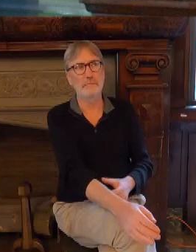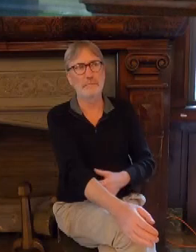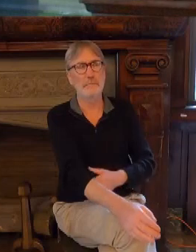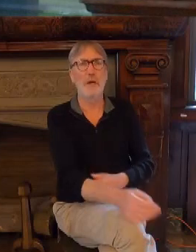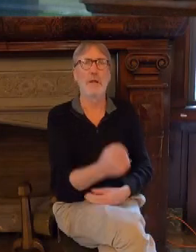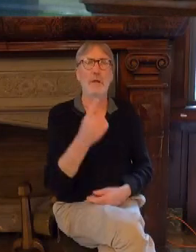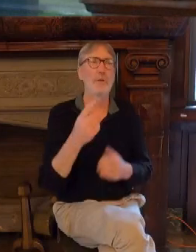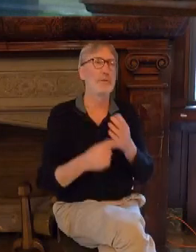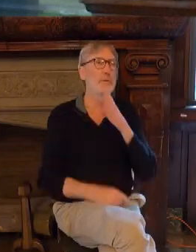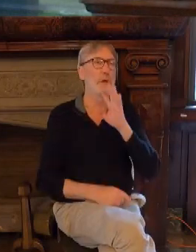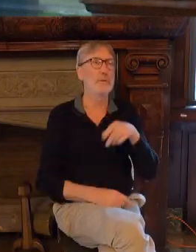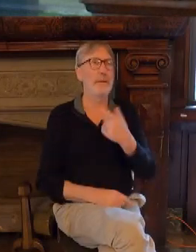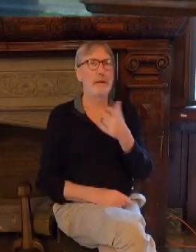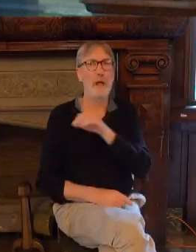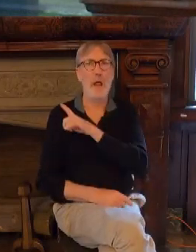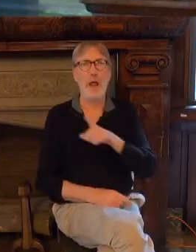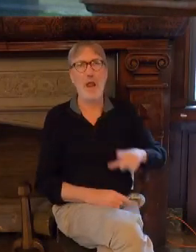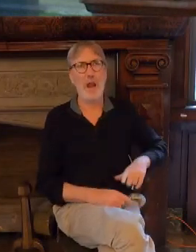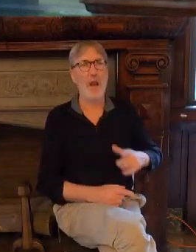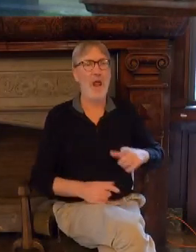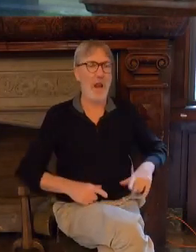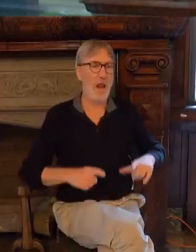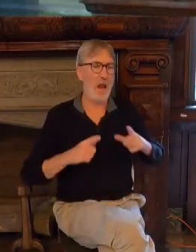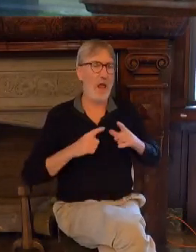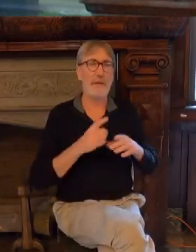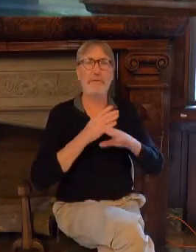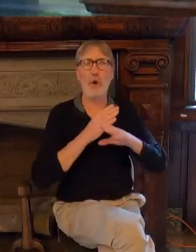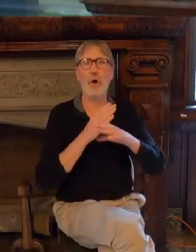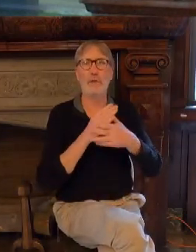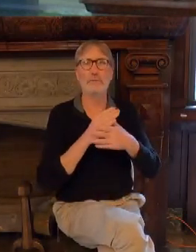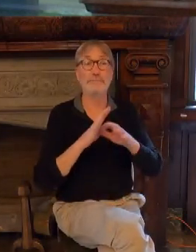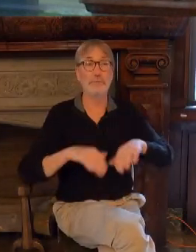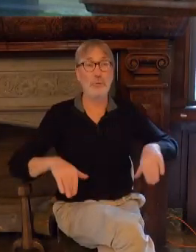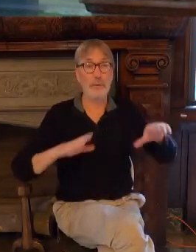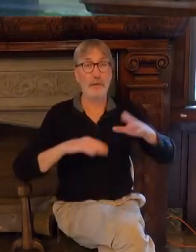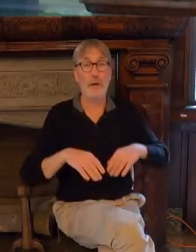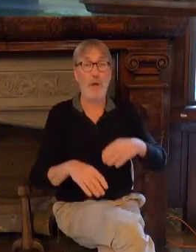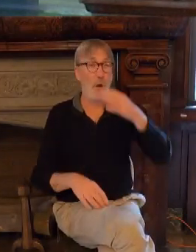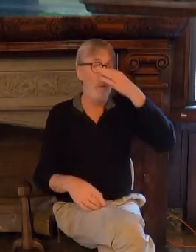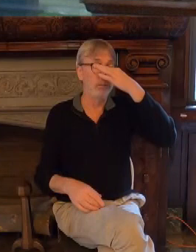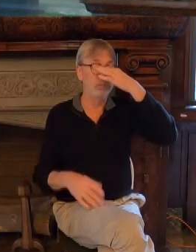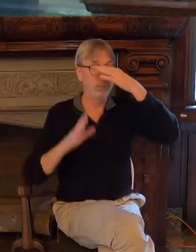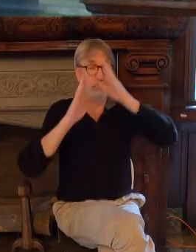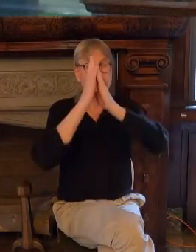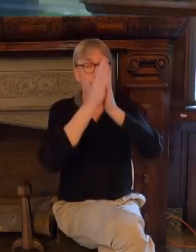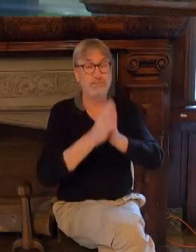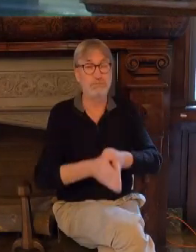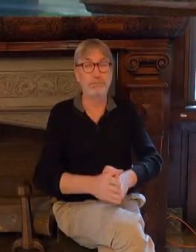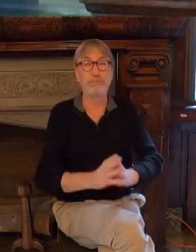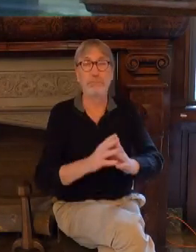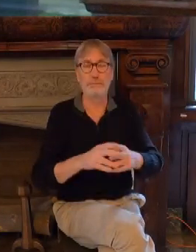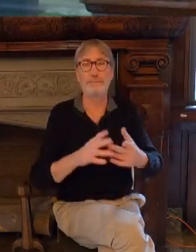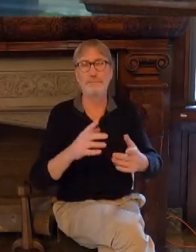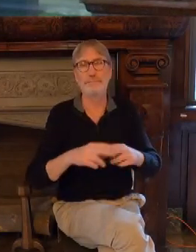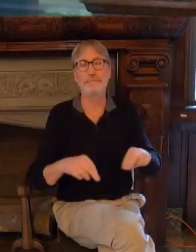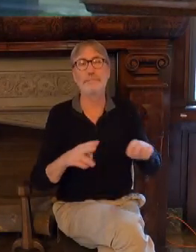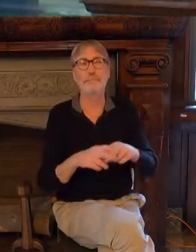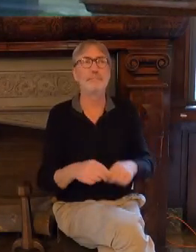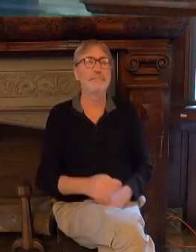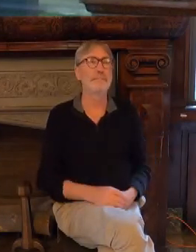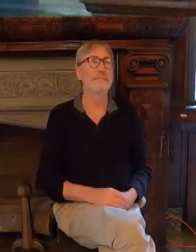is about lifeguard recruitment. I'm sure you've probably all heard this spiel before, but in case you